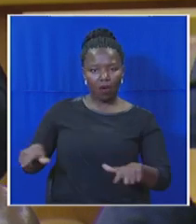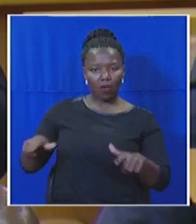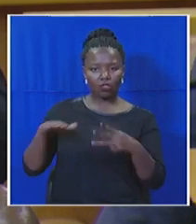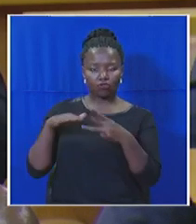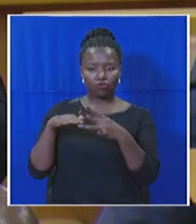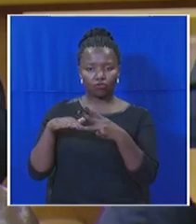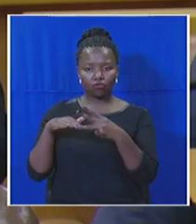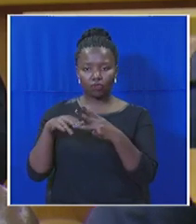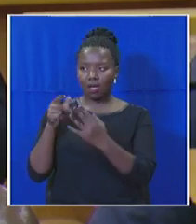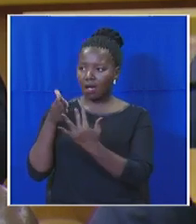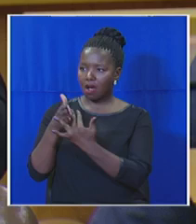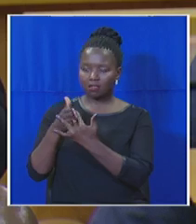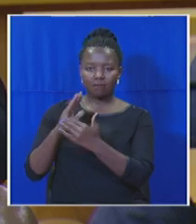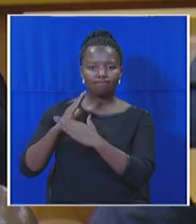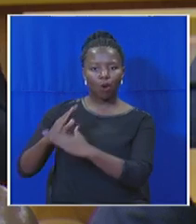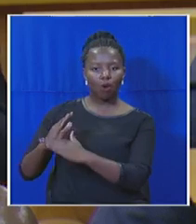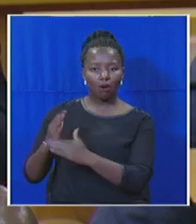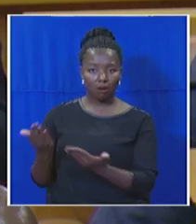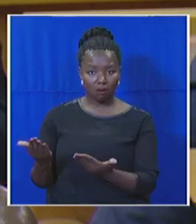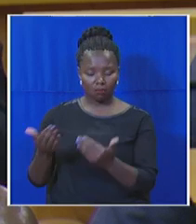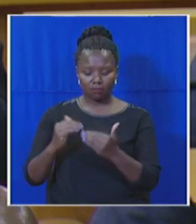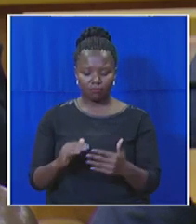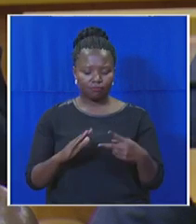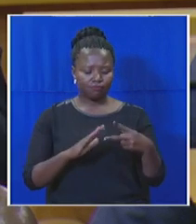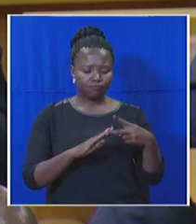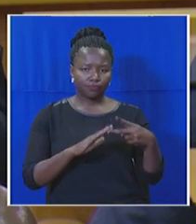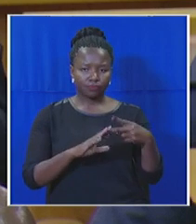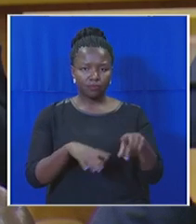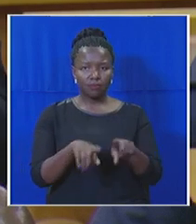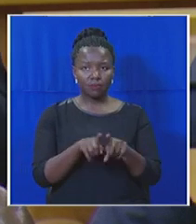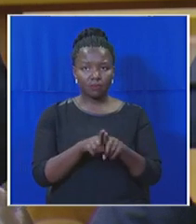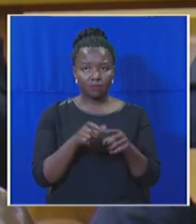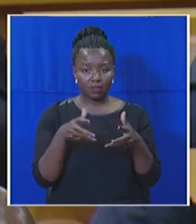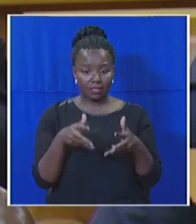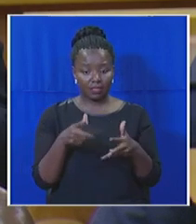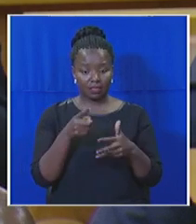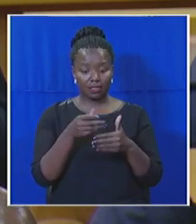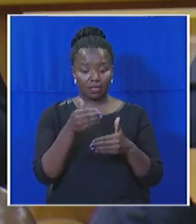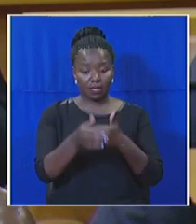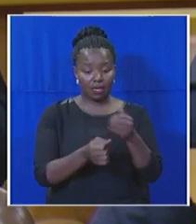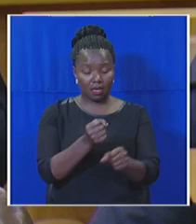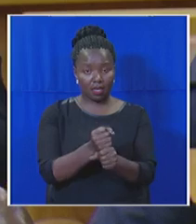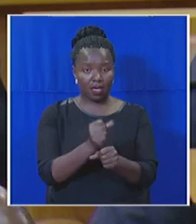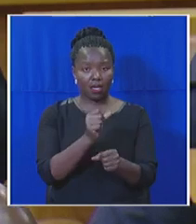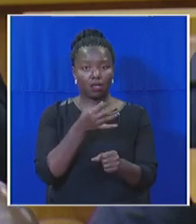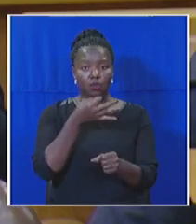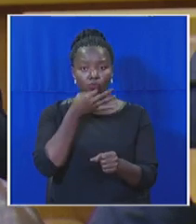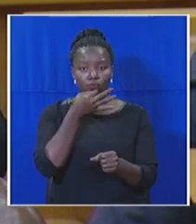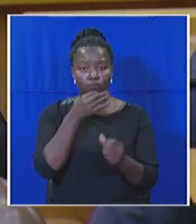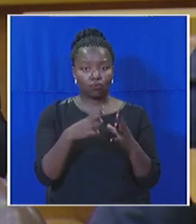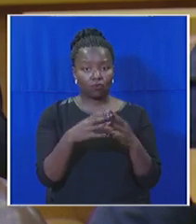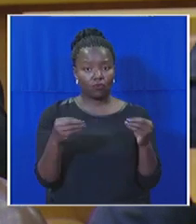and access? And then secondly, now that the year is drawing to a close and you have